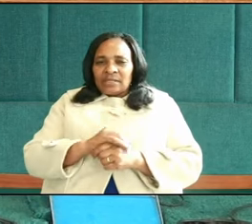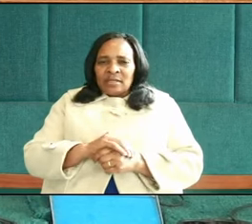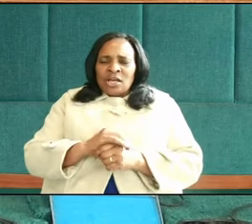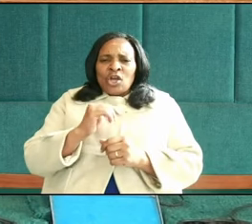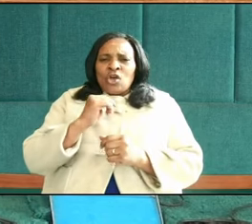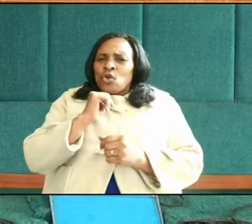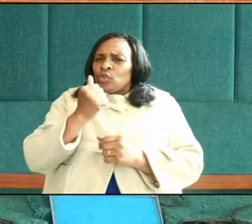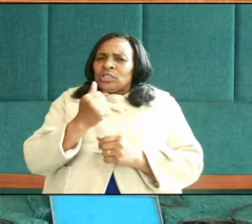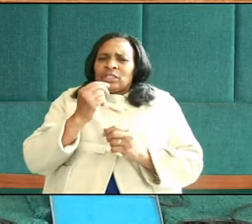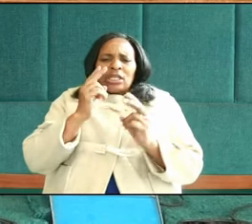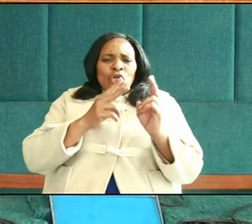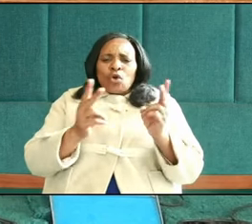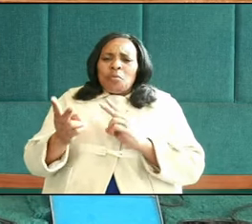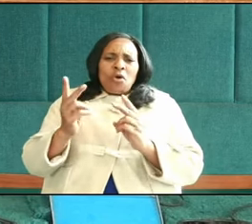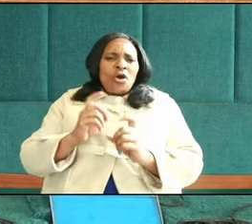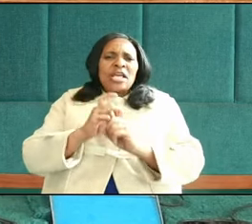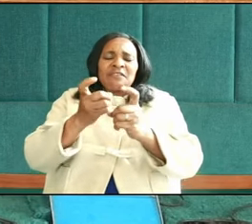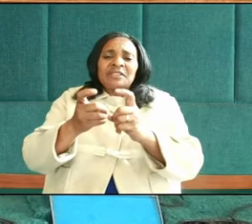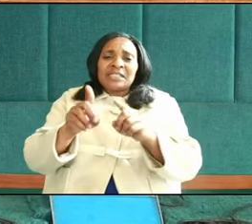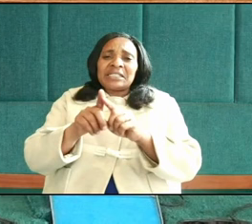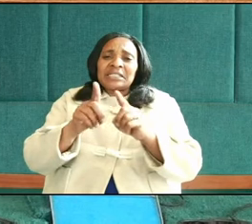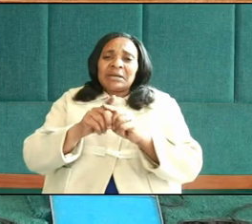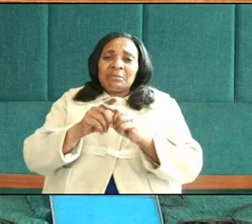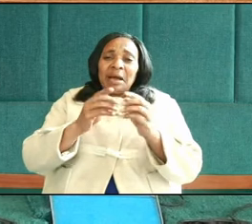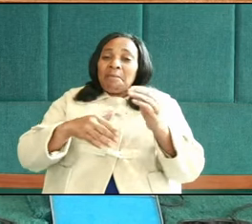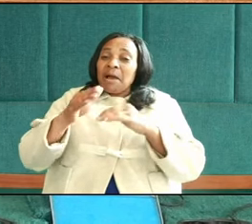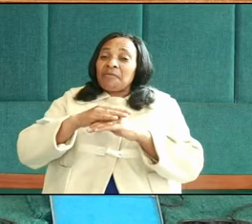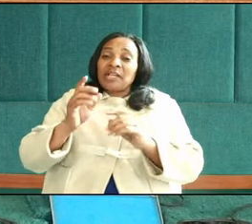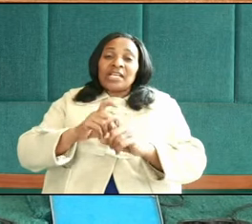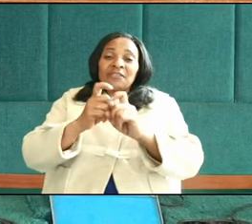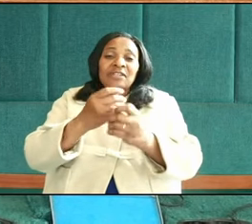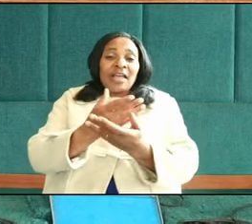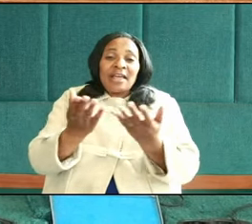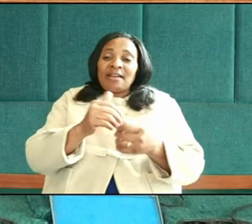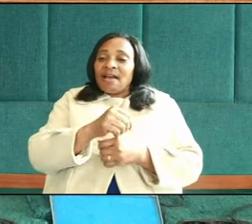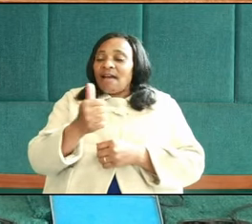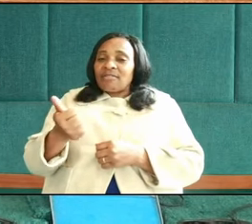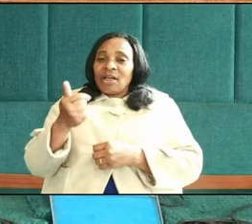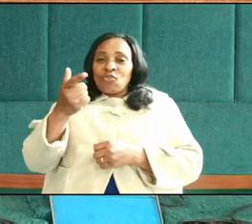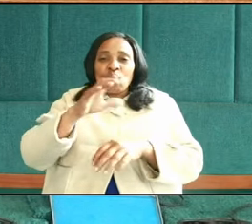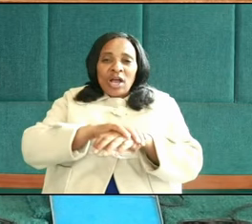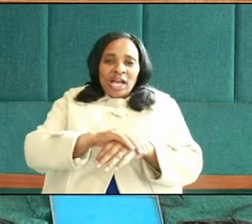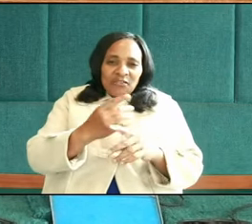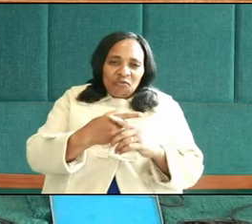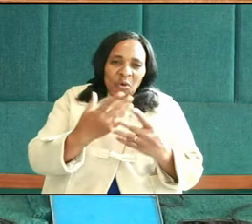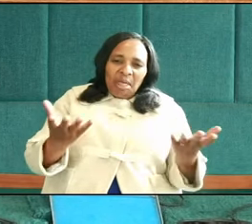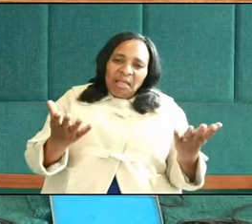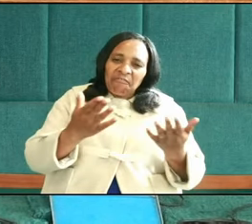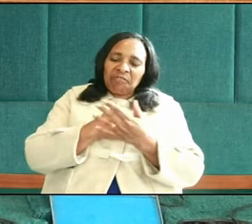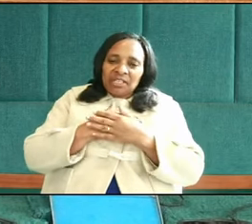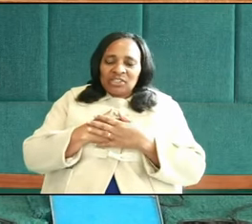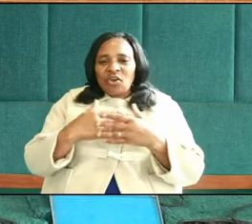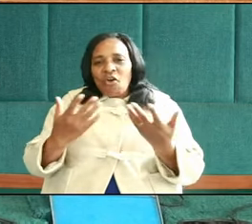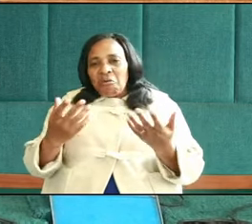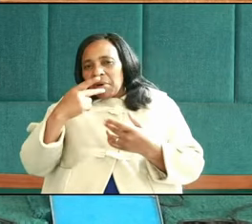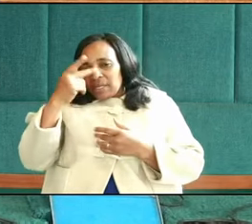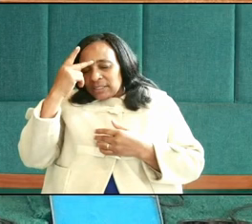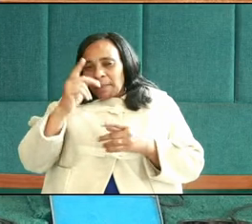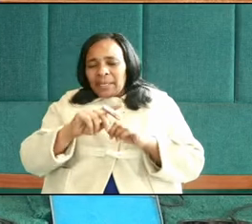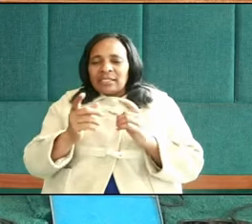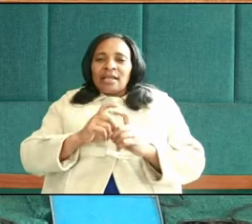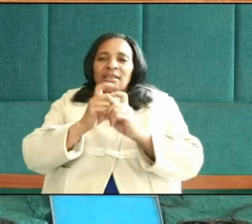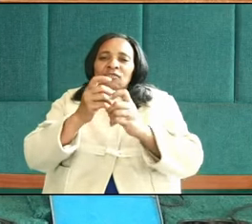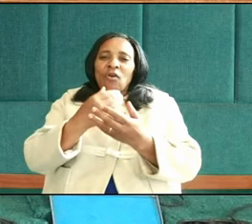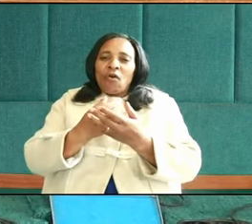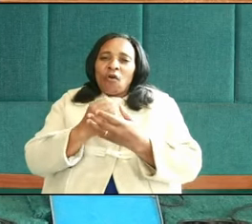just ordinary gifts. Unlike a birthday gift or any other gift that you may get from family or friends, the gifts of the Holy